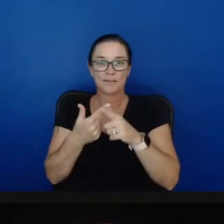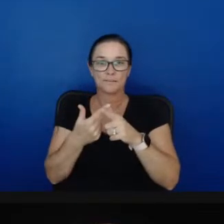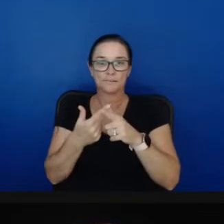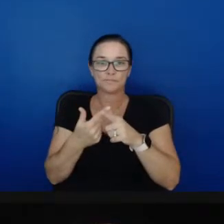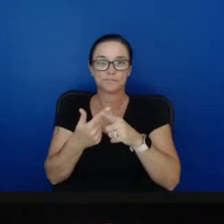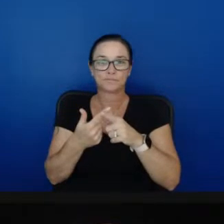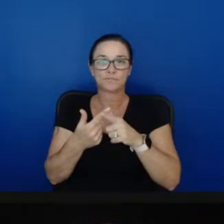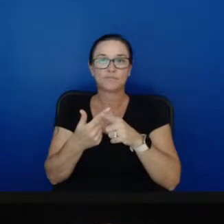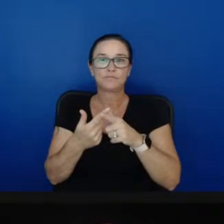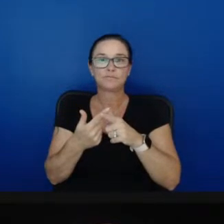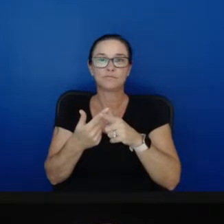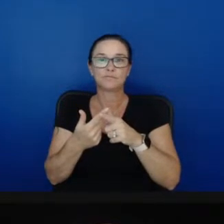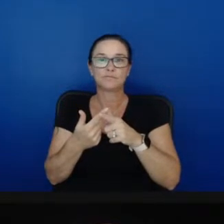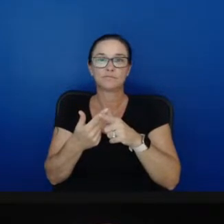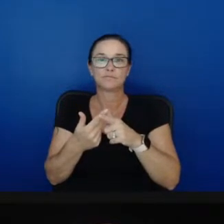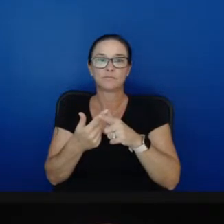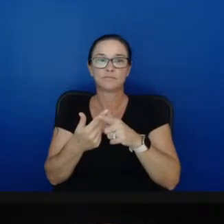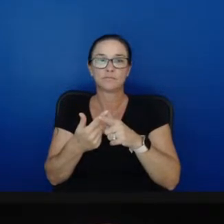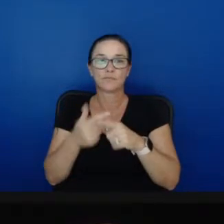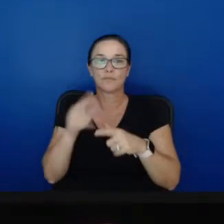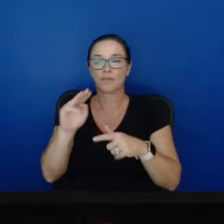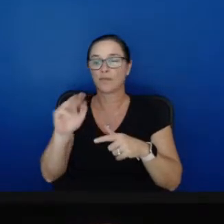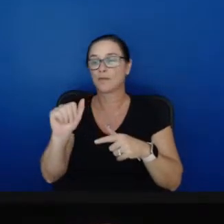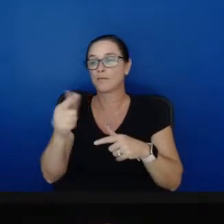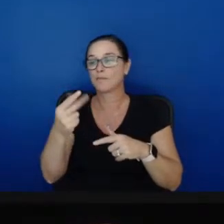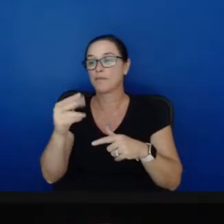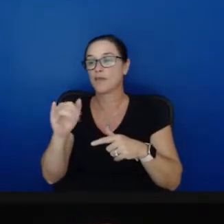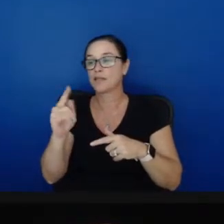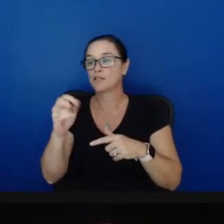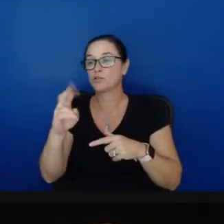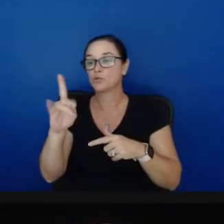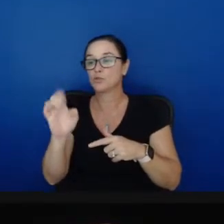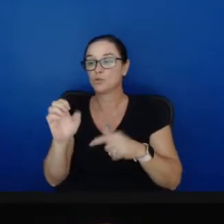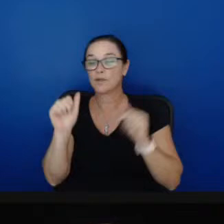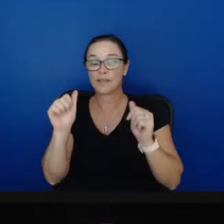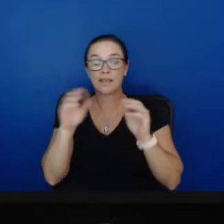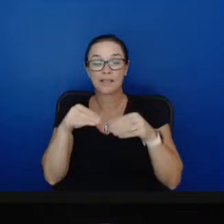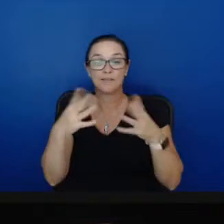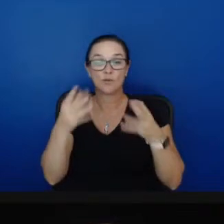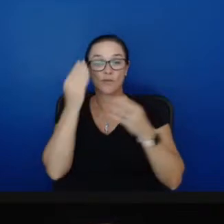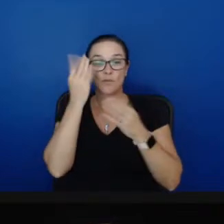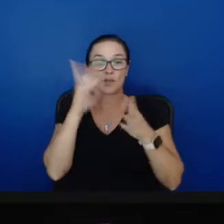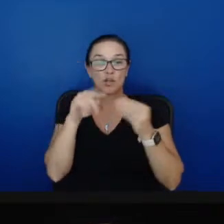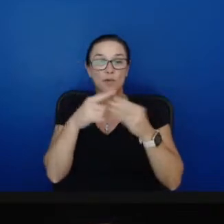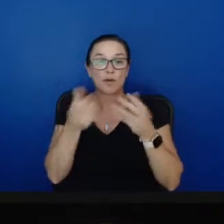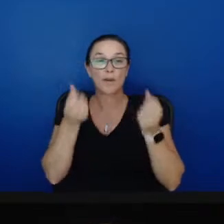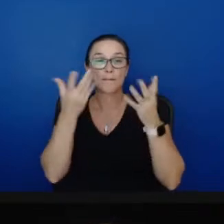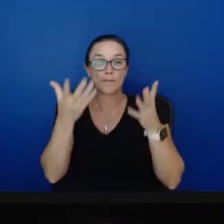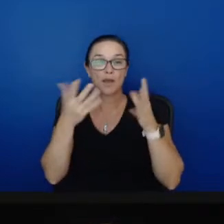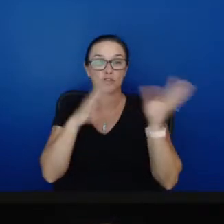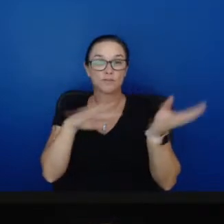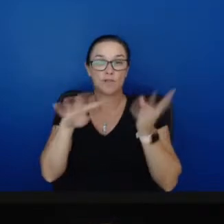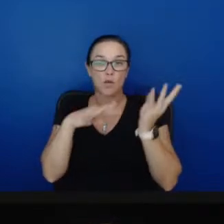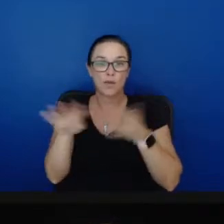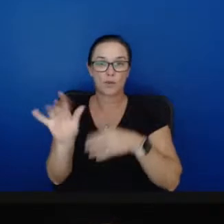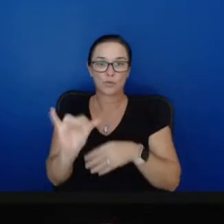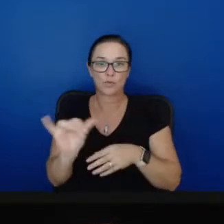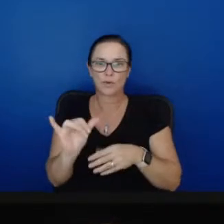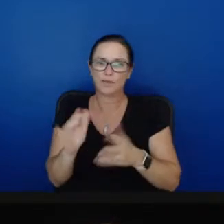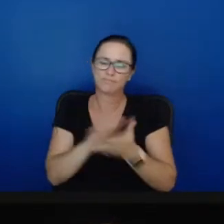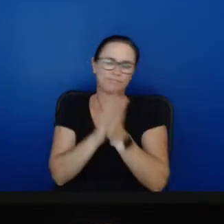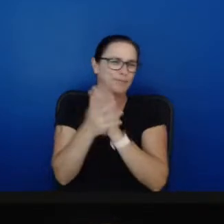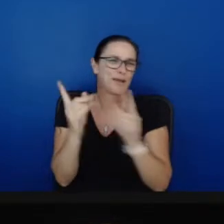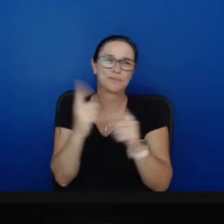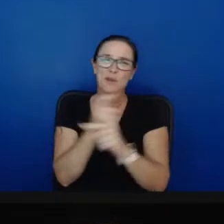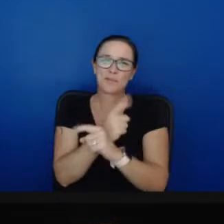magnitude can give you some information as well about how much lava is flowing through there. So it gets pretty complicated. I'll leave it